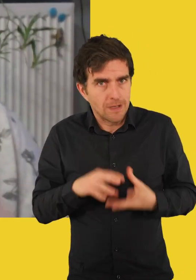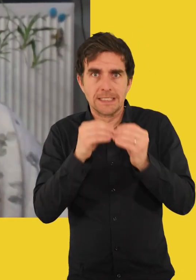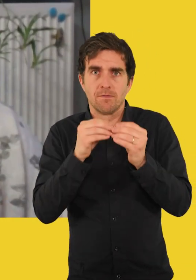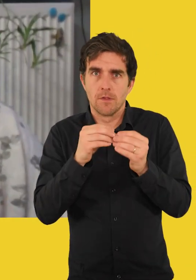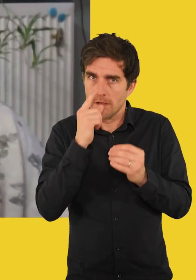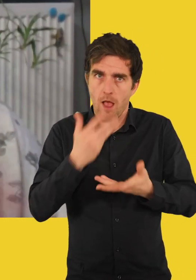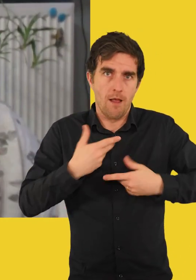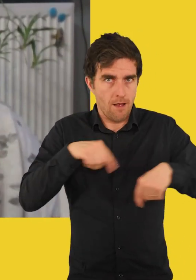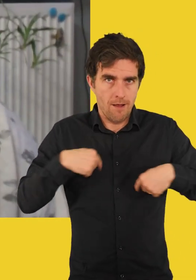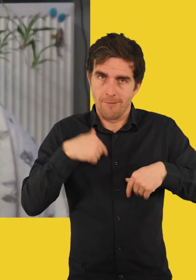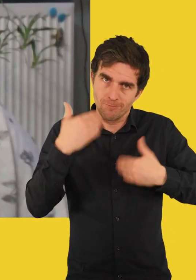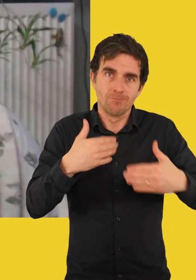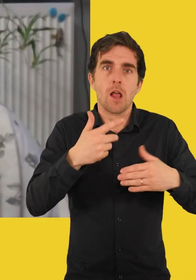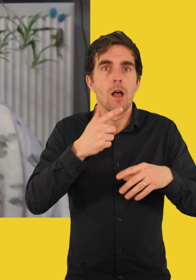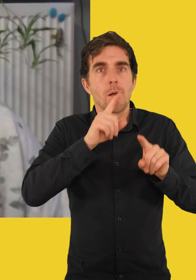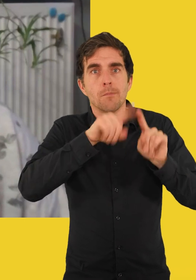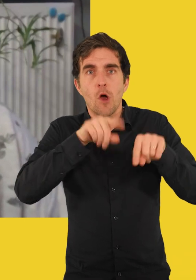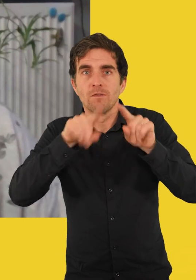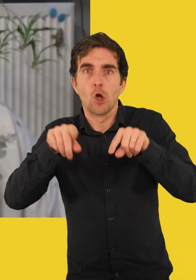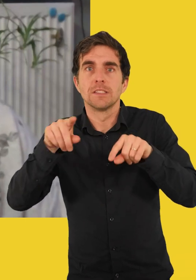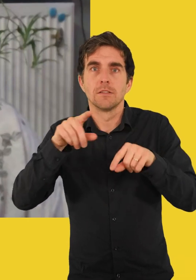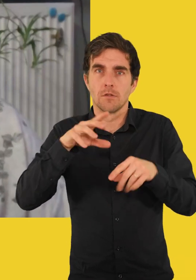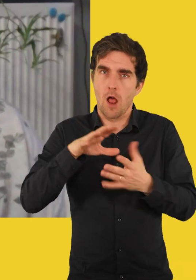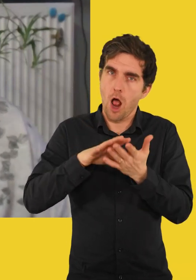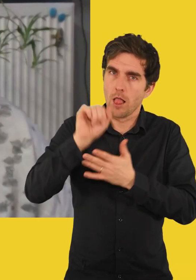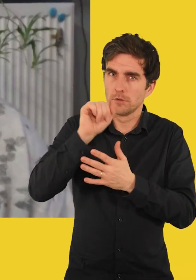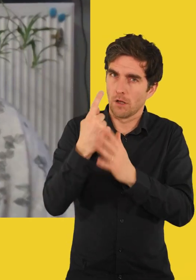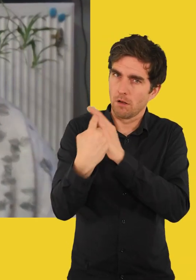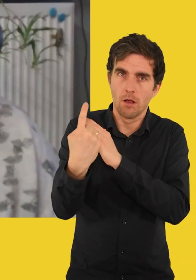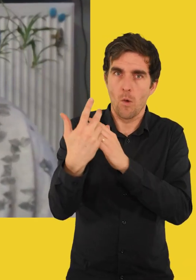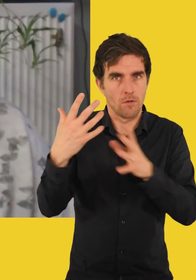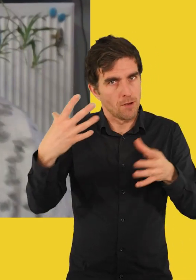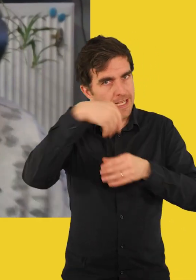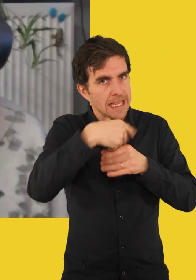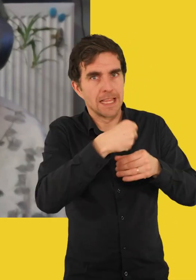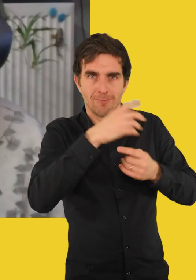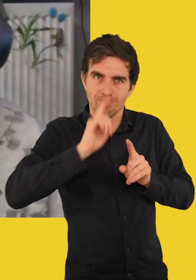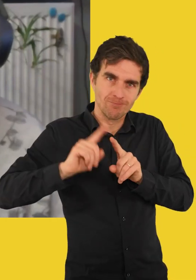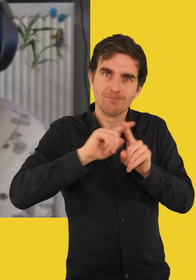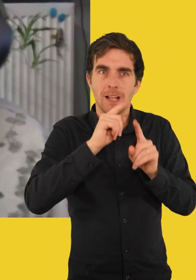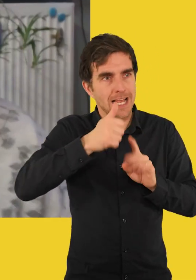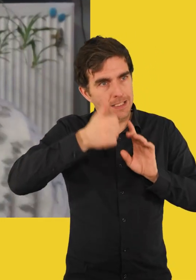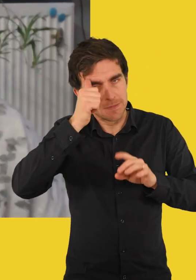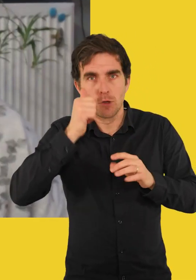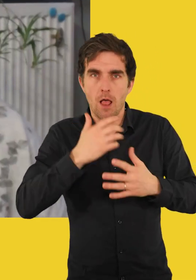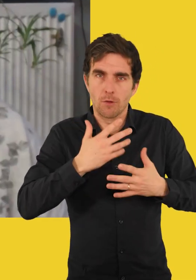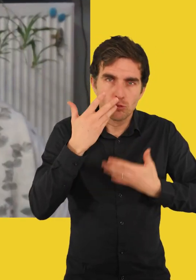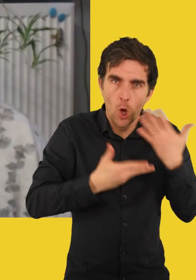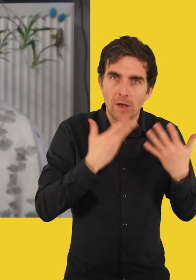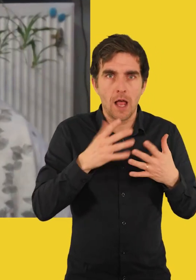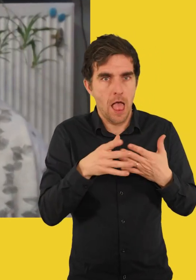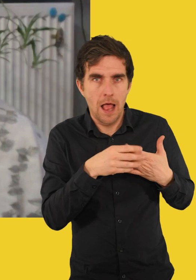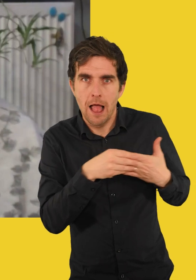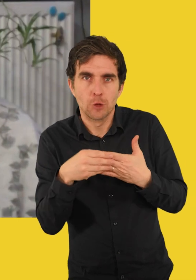me to prioritize biodiversity over monoculture, nourishing and nurturing biodiversity of experience, story,